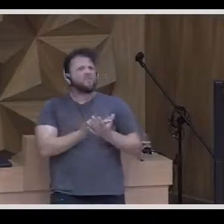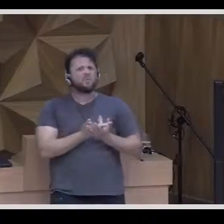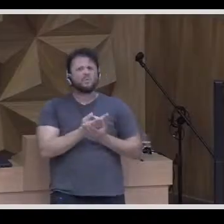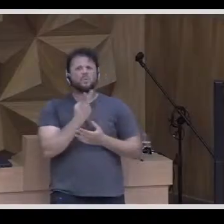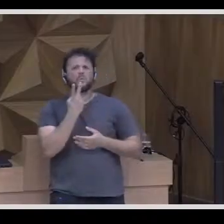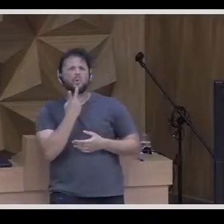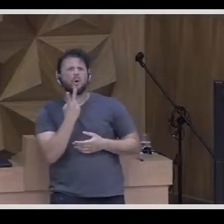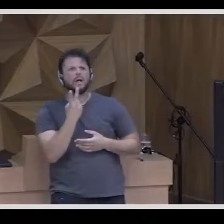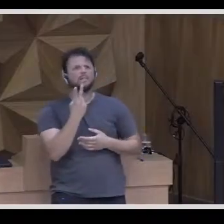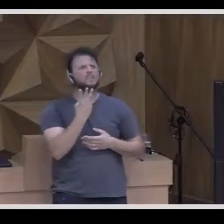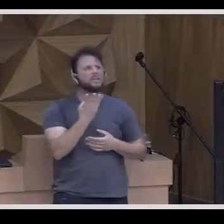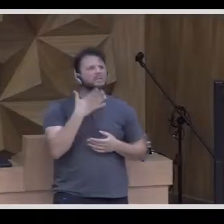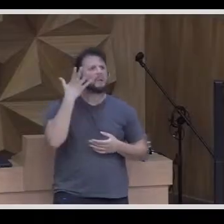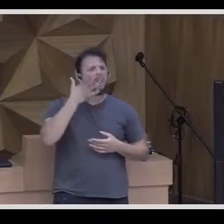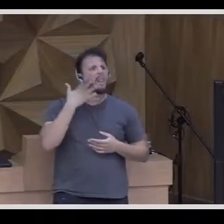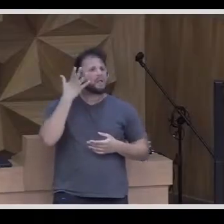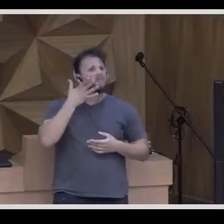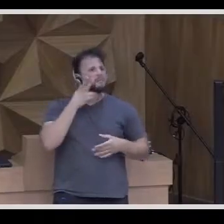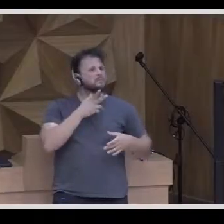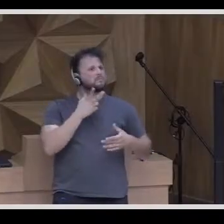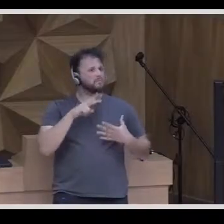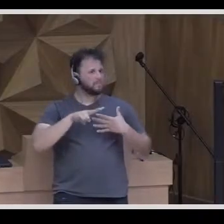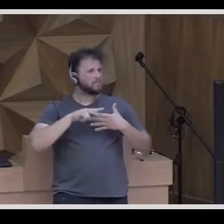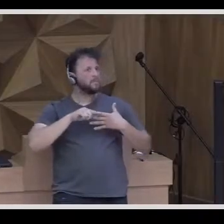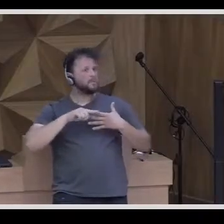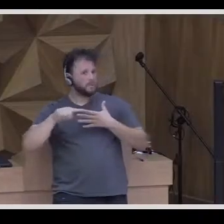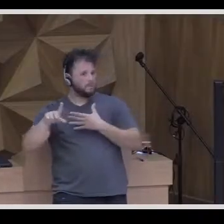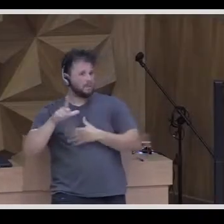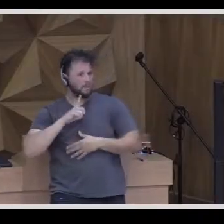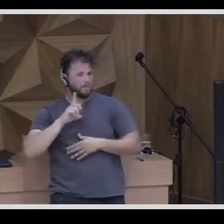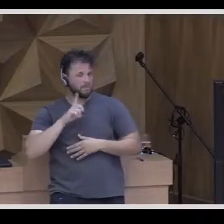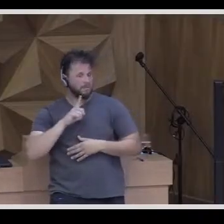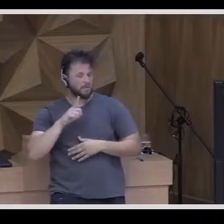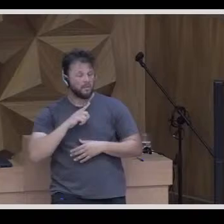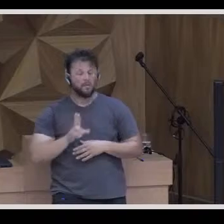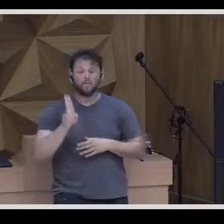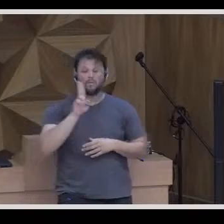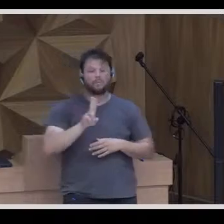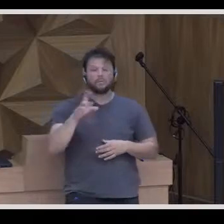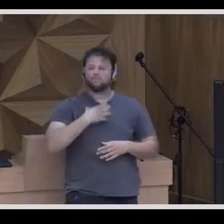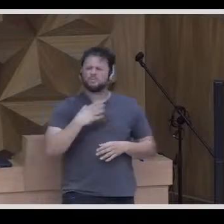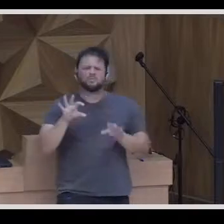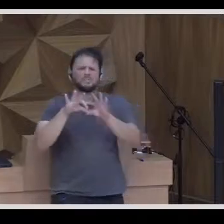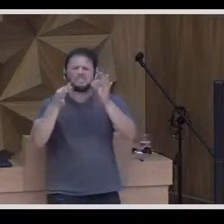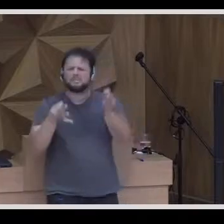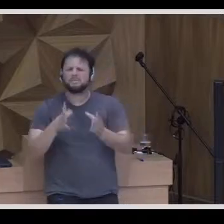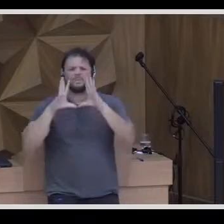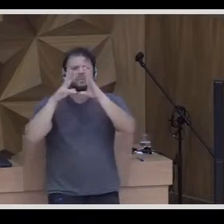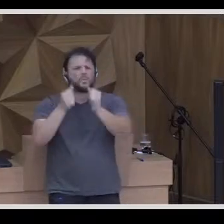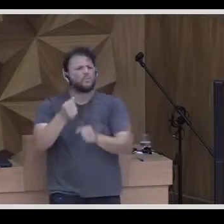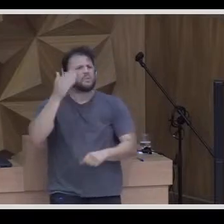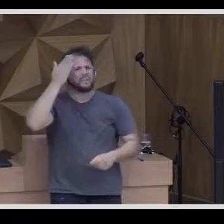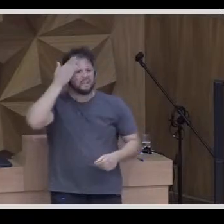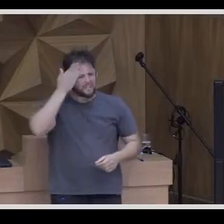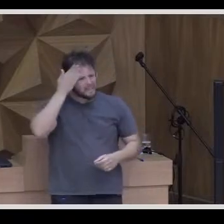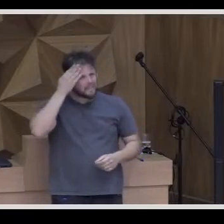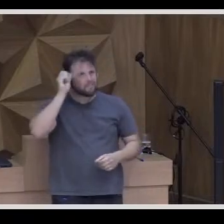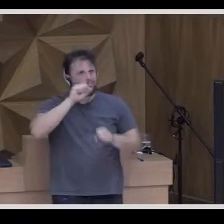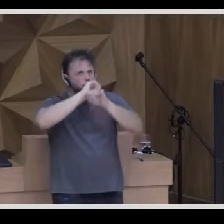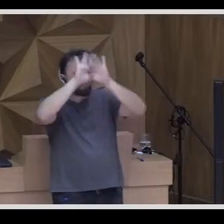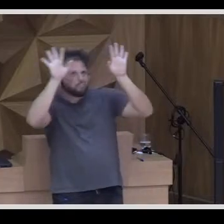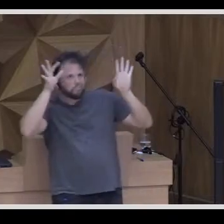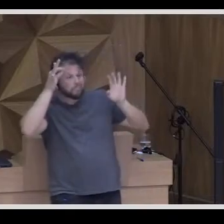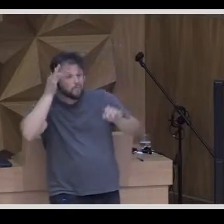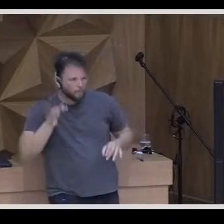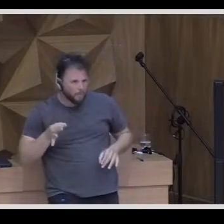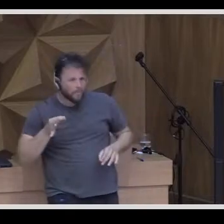is precisely that, because we all understand it. And it's not because I think it's a bad use case, but it's a use case that has